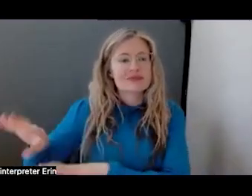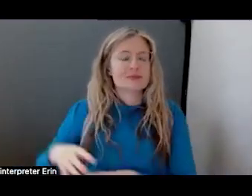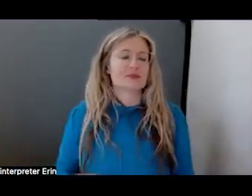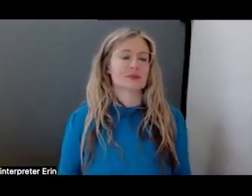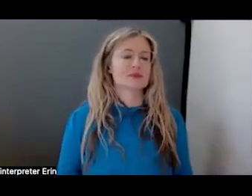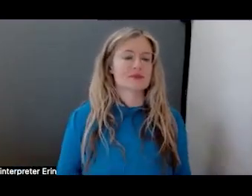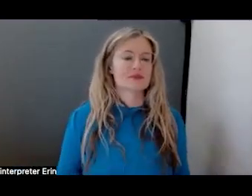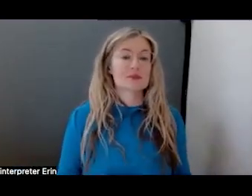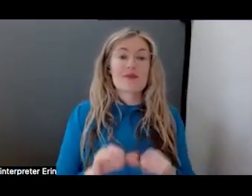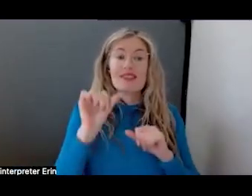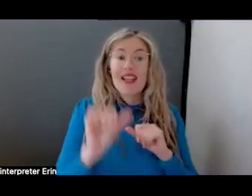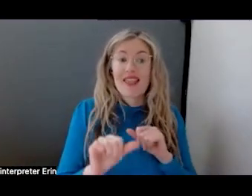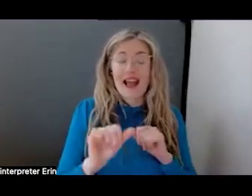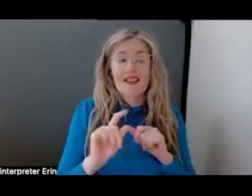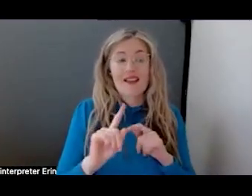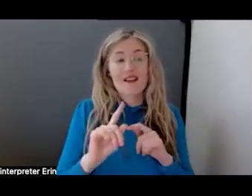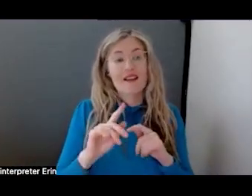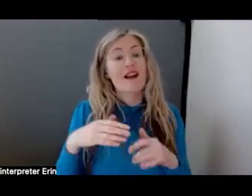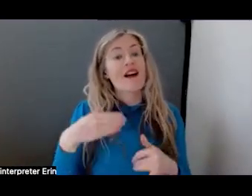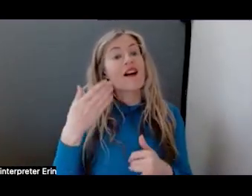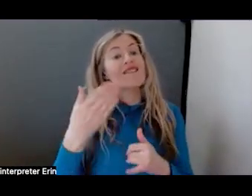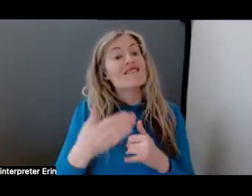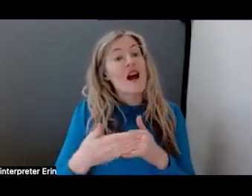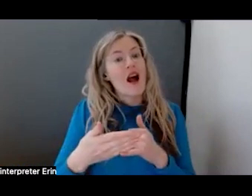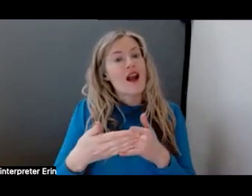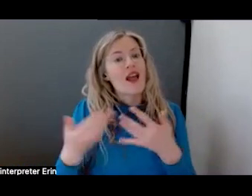have the final session during which we will